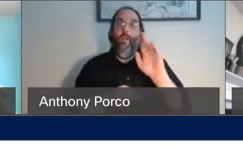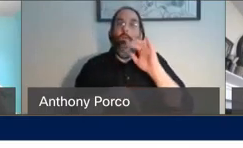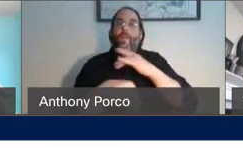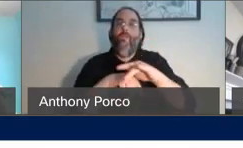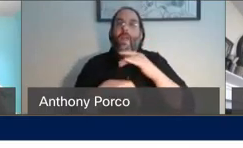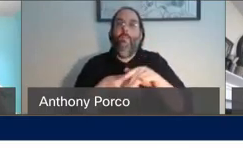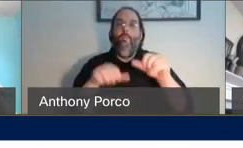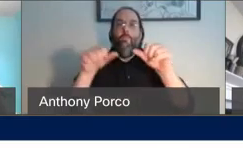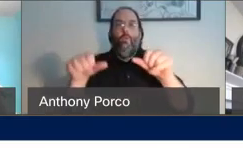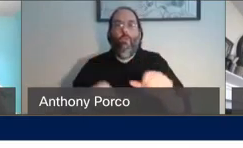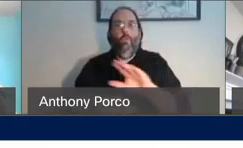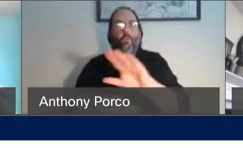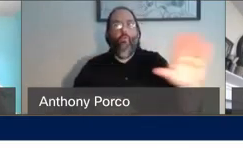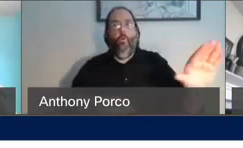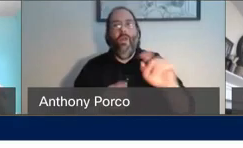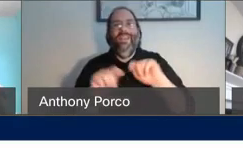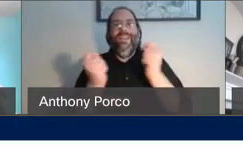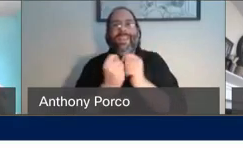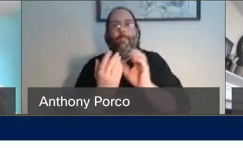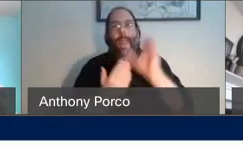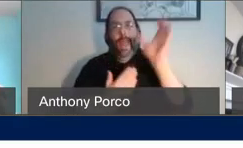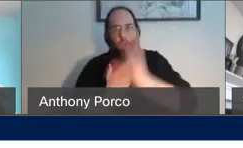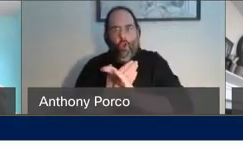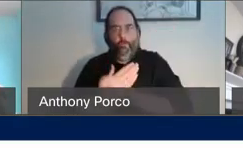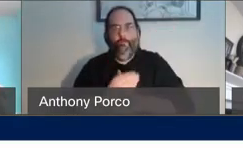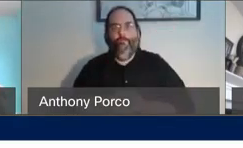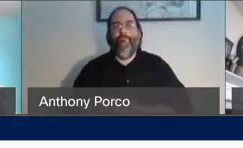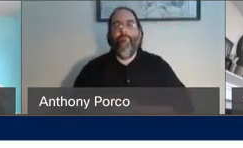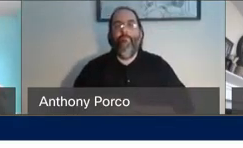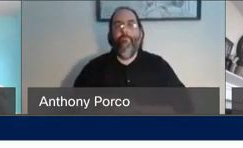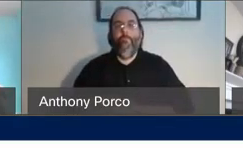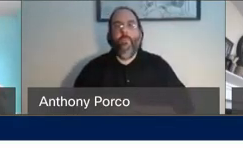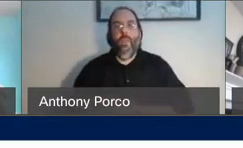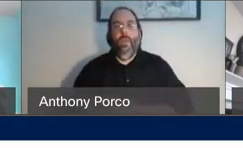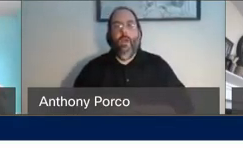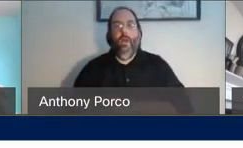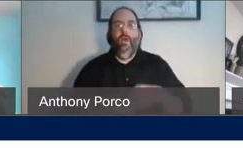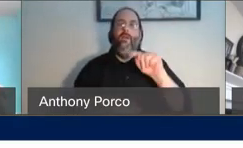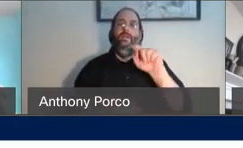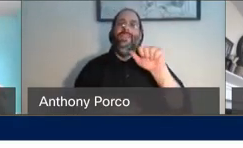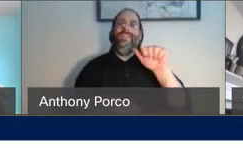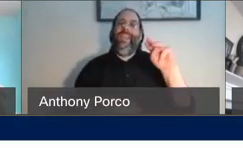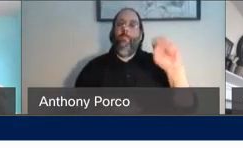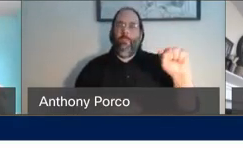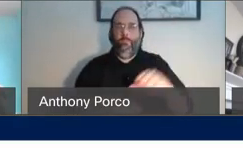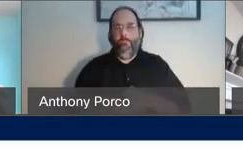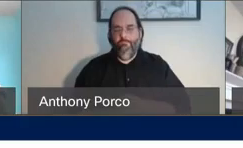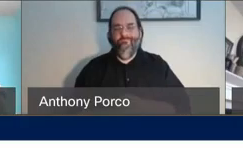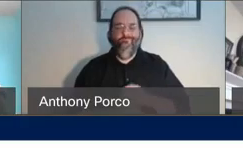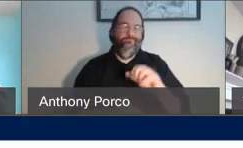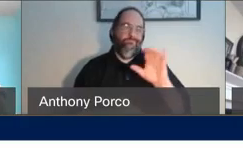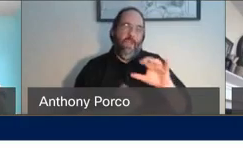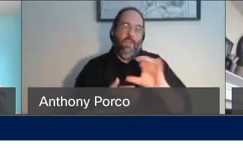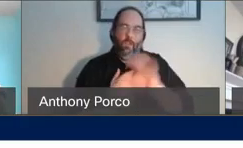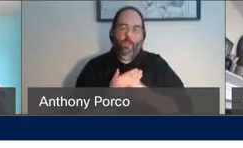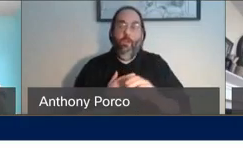your Teams calendar. Okay, so please make use of these sessions and try to